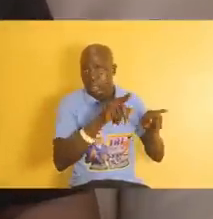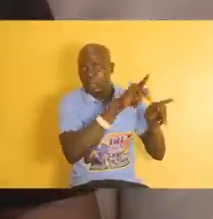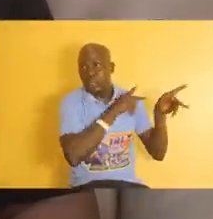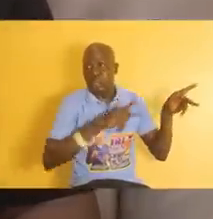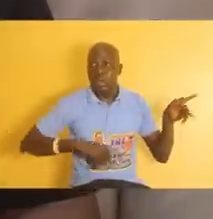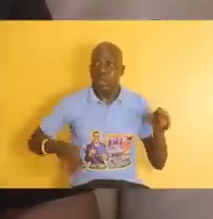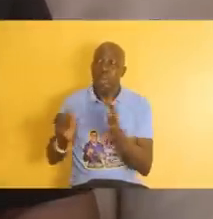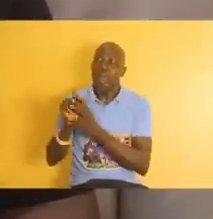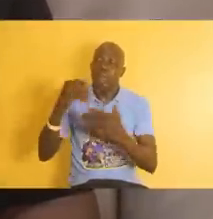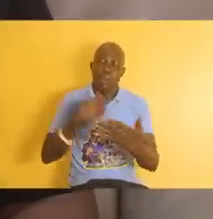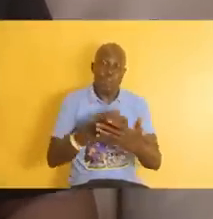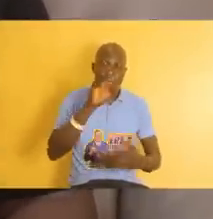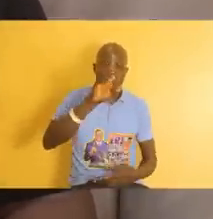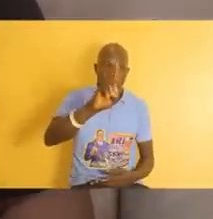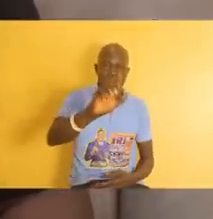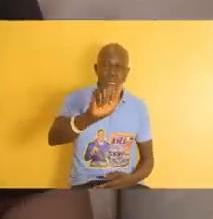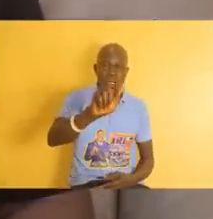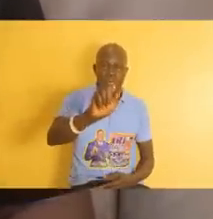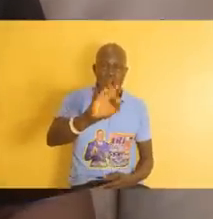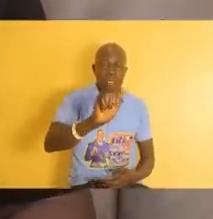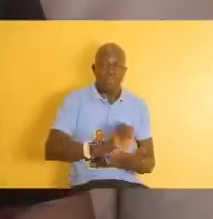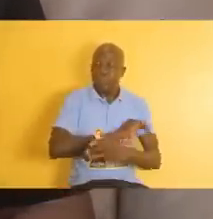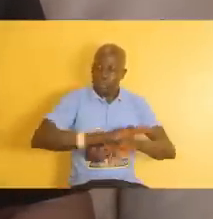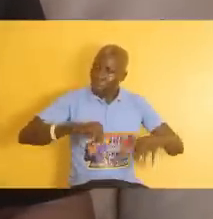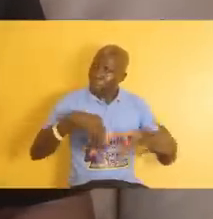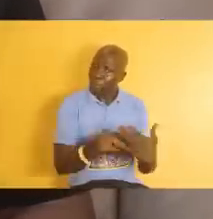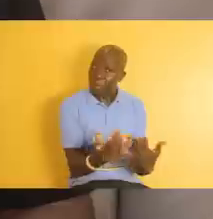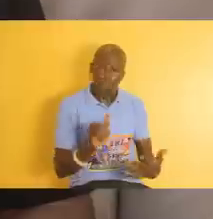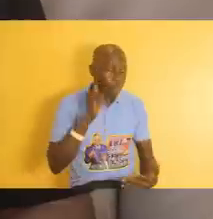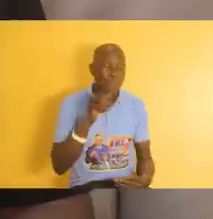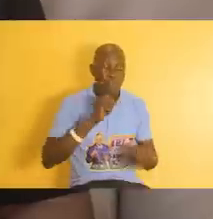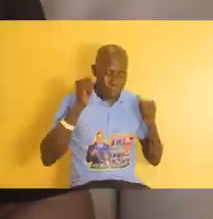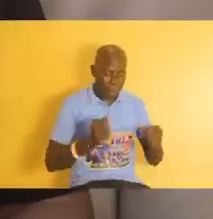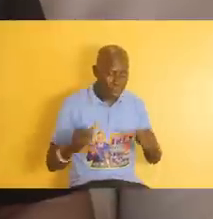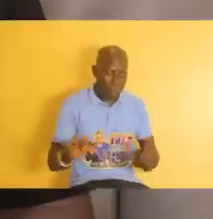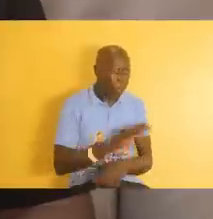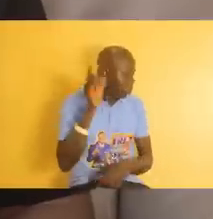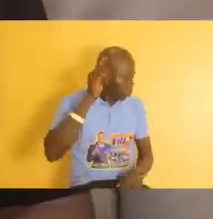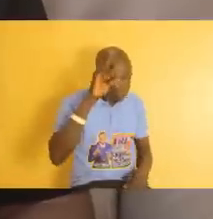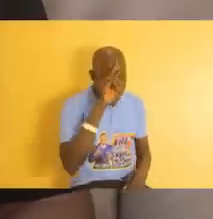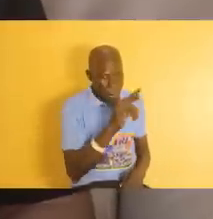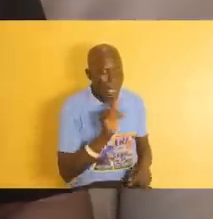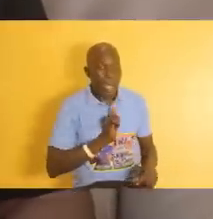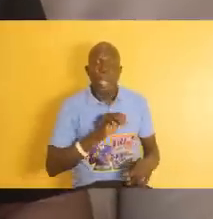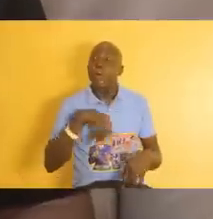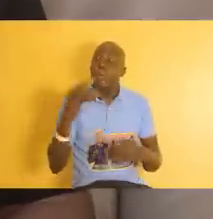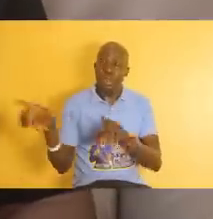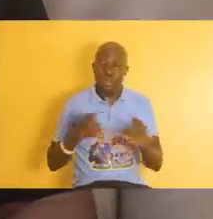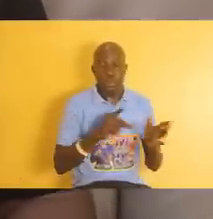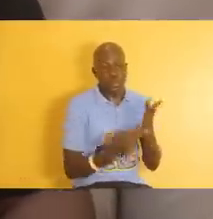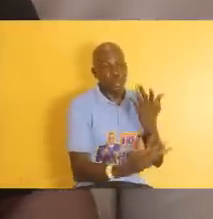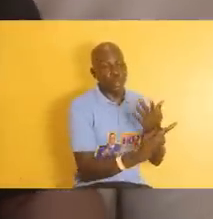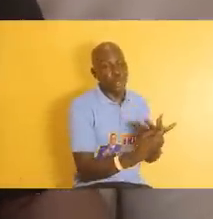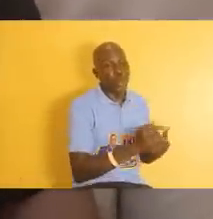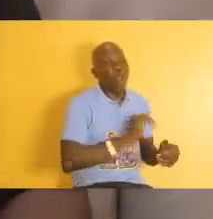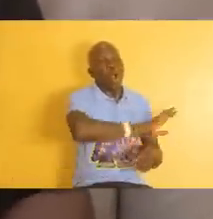data. Don't get your data on your phone. Ma miss it. Don't miss it. Ọ̀la máa ní agbára. Tomorrow will be powerful. Ẹ gbọ́ mi sá. Listen to me, sir. Mo máa ṣe program yẹn. I'll